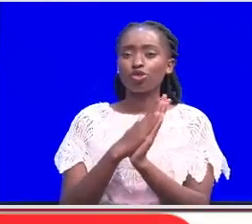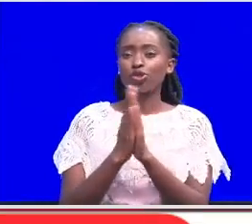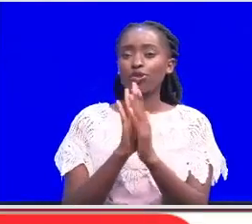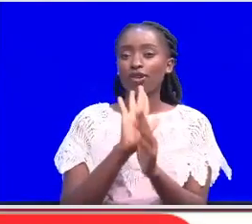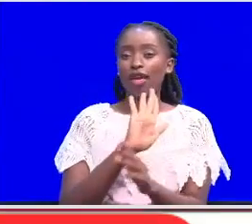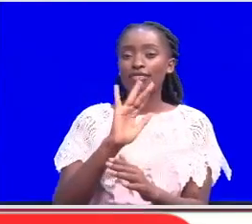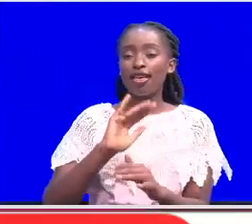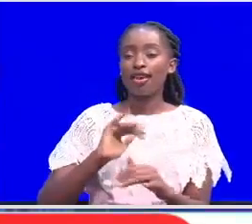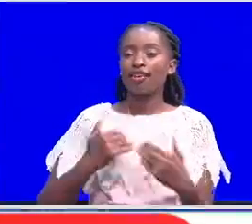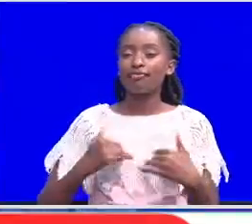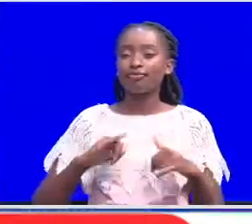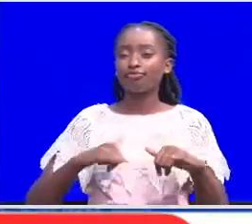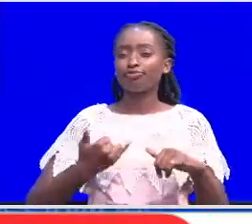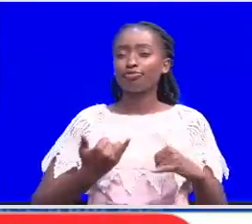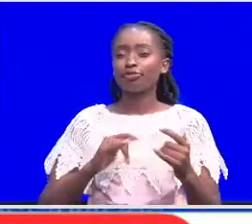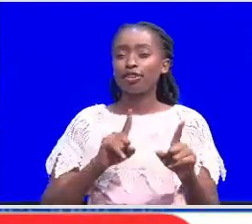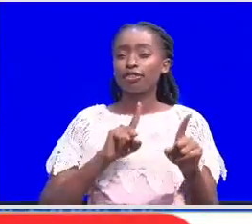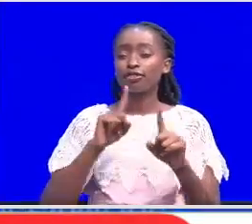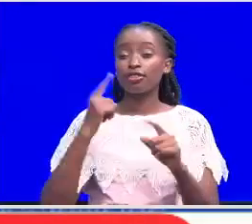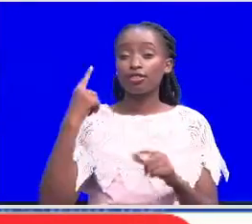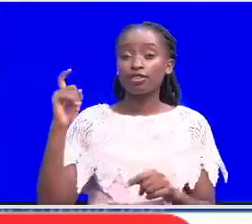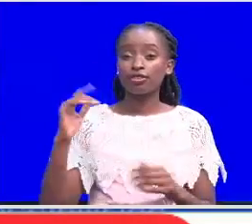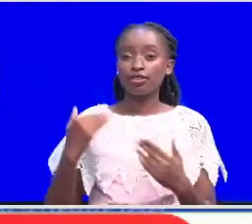and dedication.